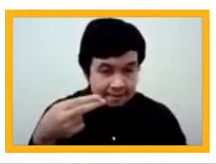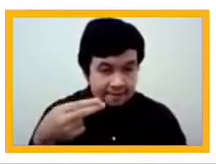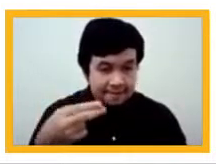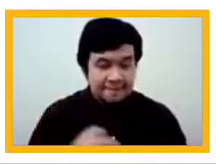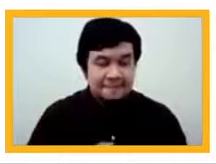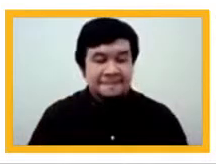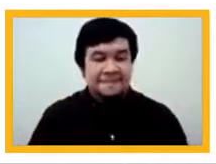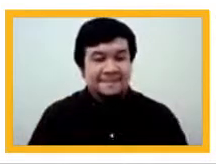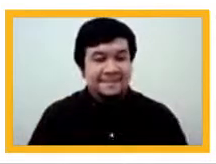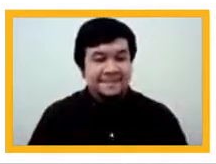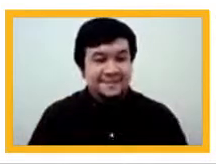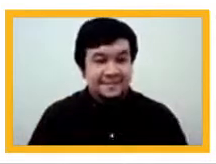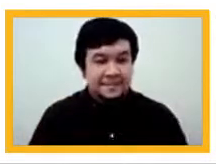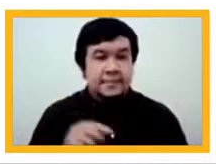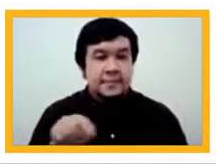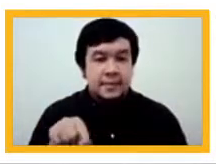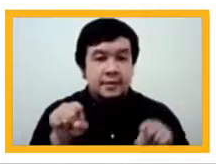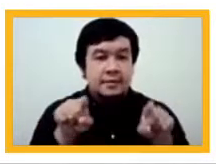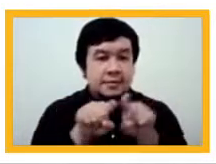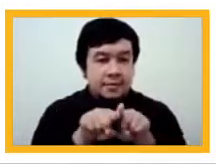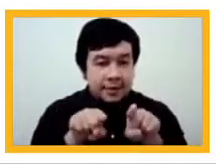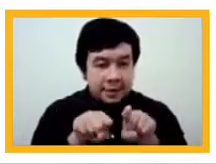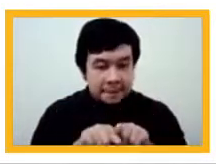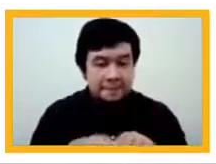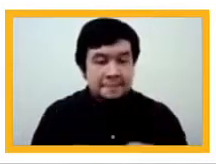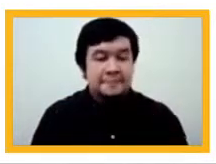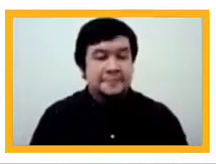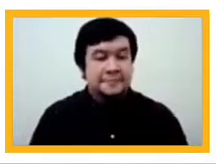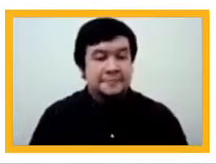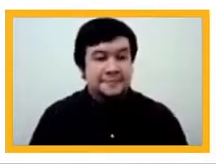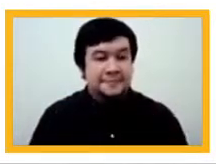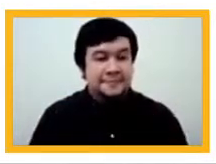to litcode.com of USA.